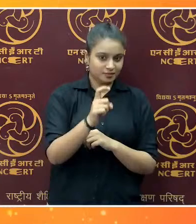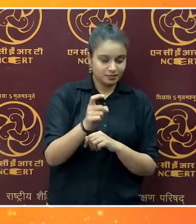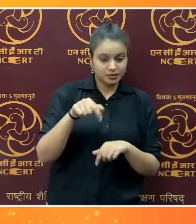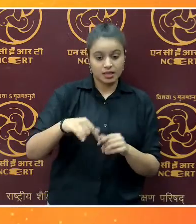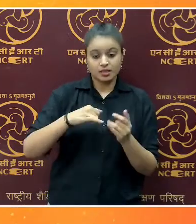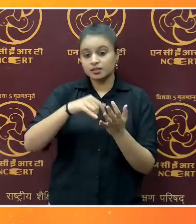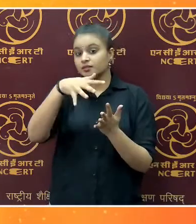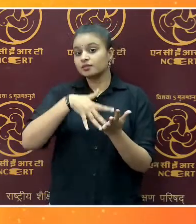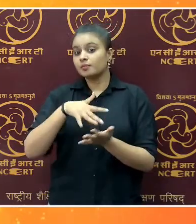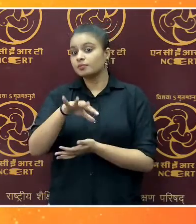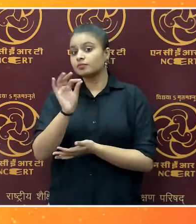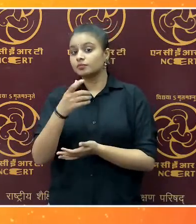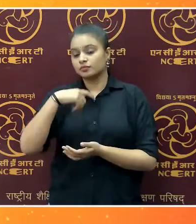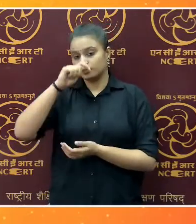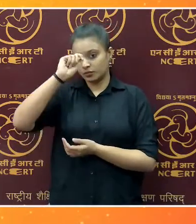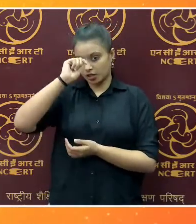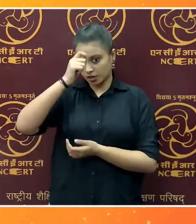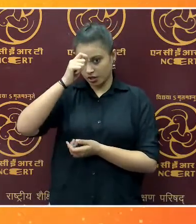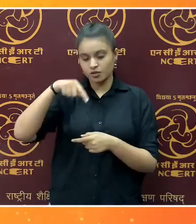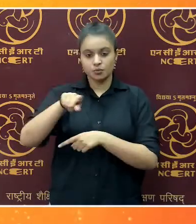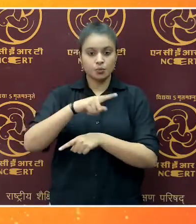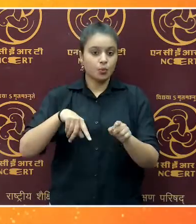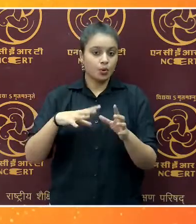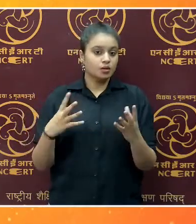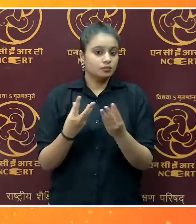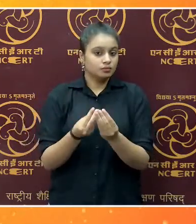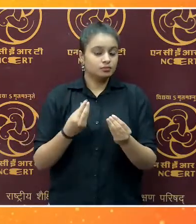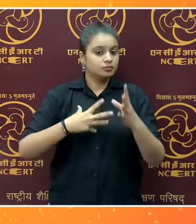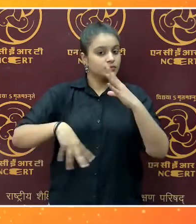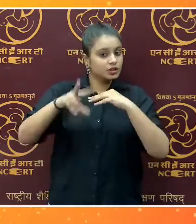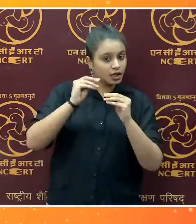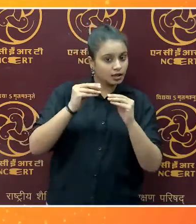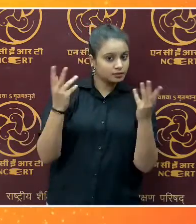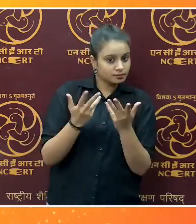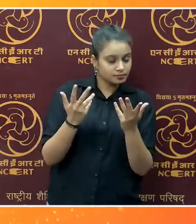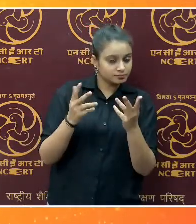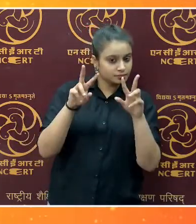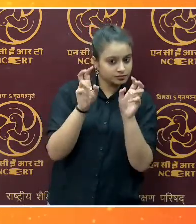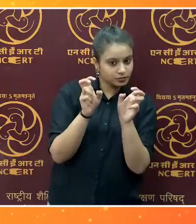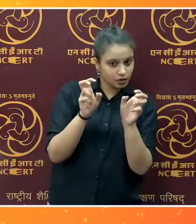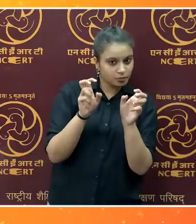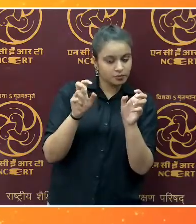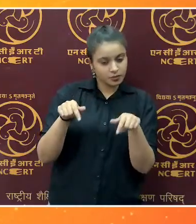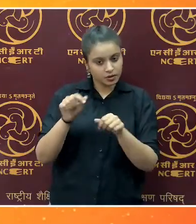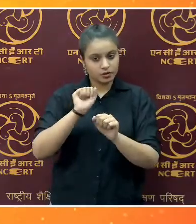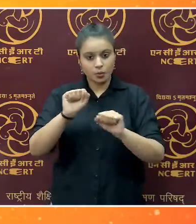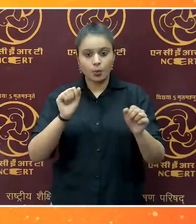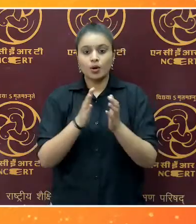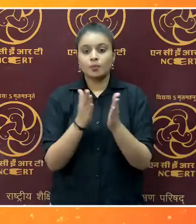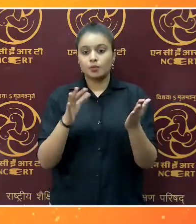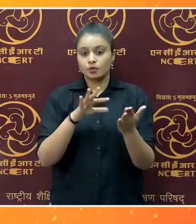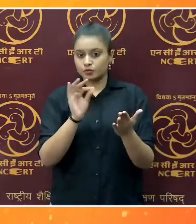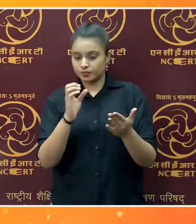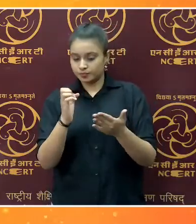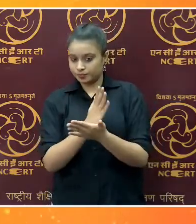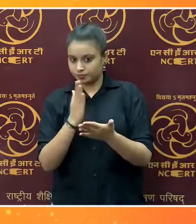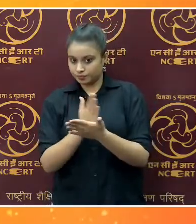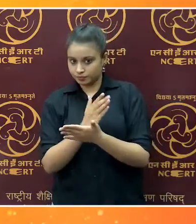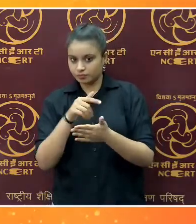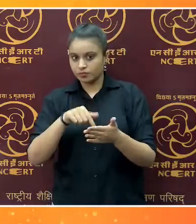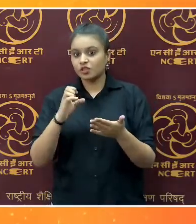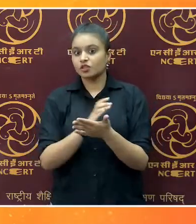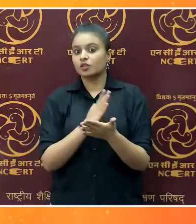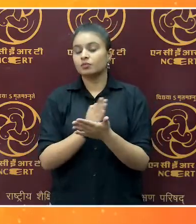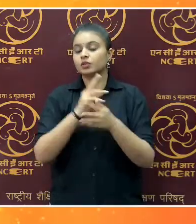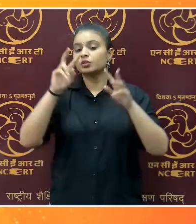are taking up is English. We are going to learn about Unit 2 from your textbook and the chapter's